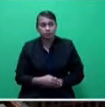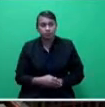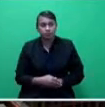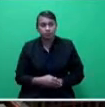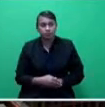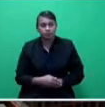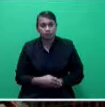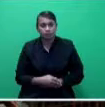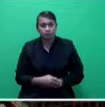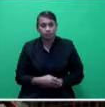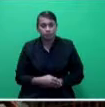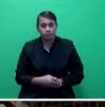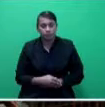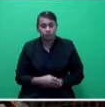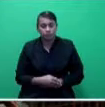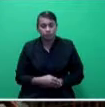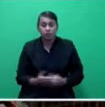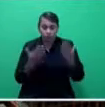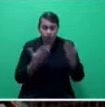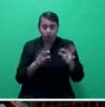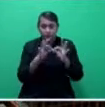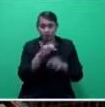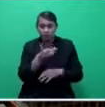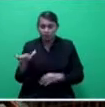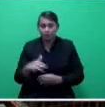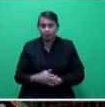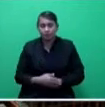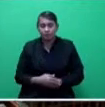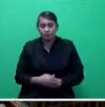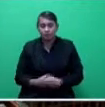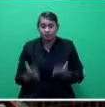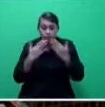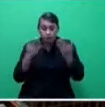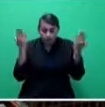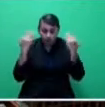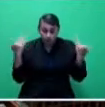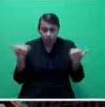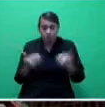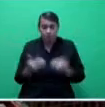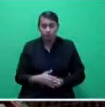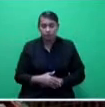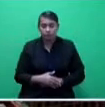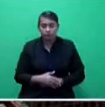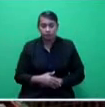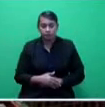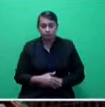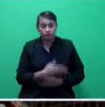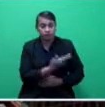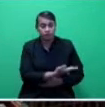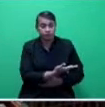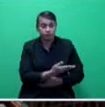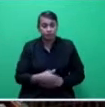Honourable Benin Prasad for supplementary Thank you, Mr. Speaker. Obviously, the Honourable Minister of Economy said quite a